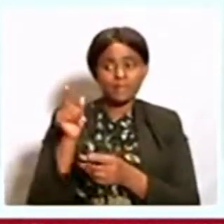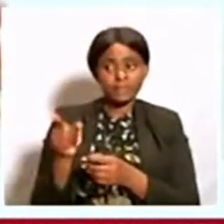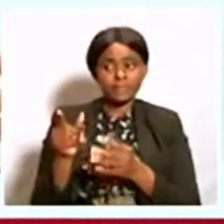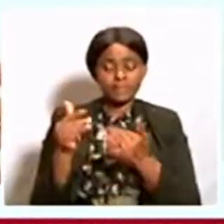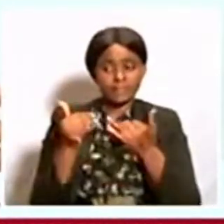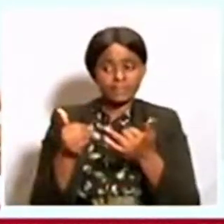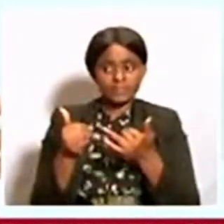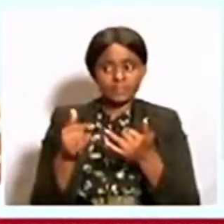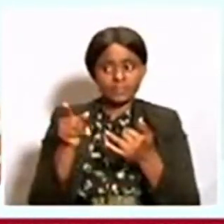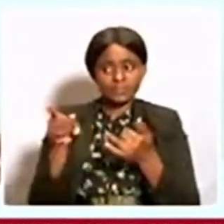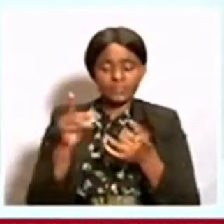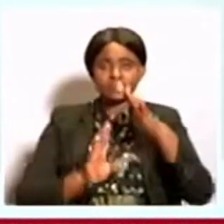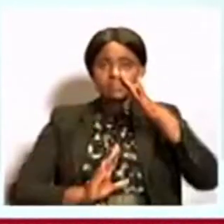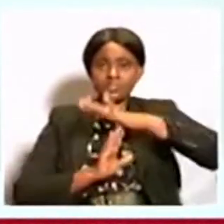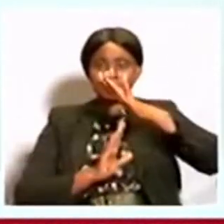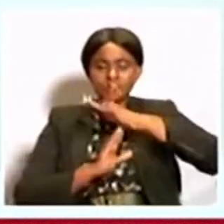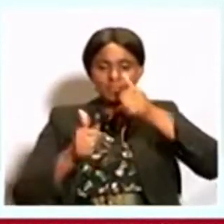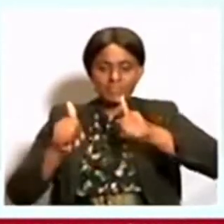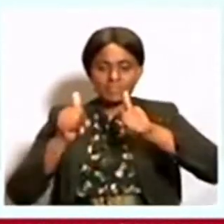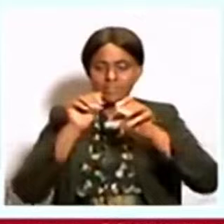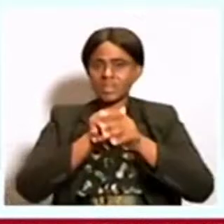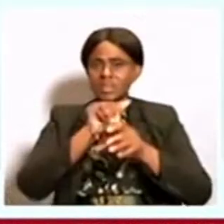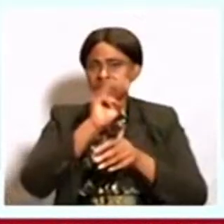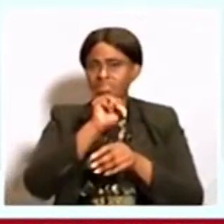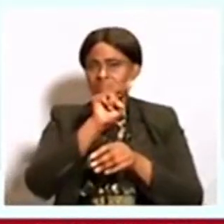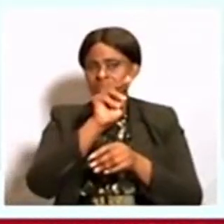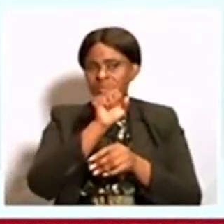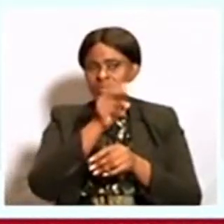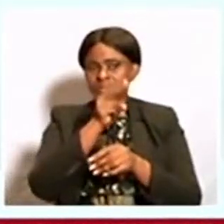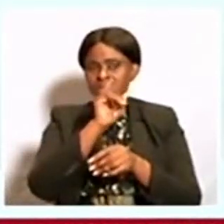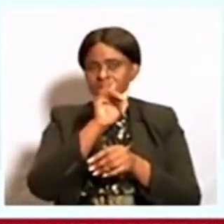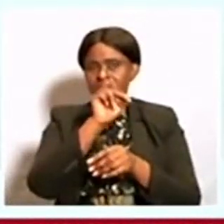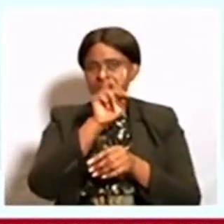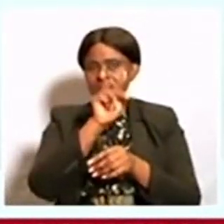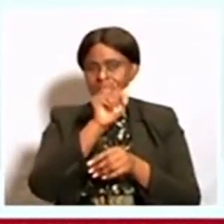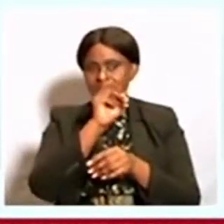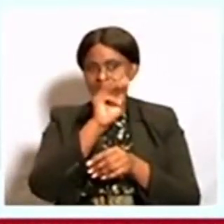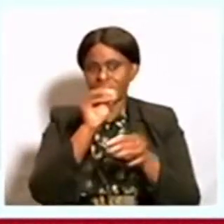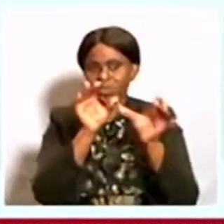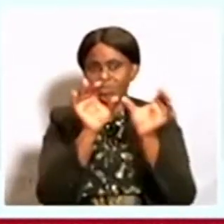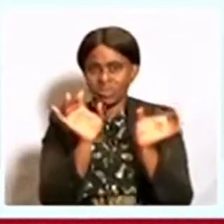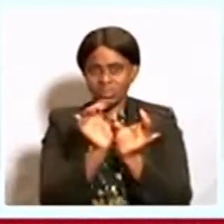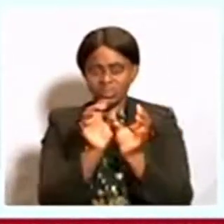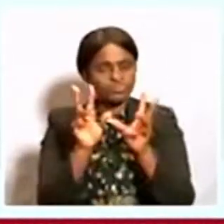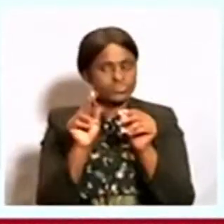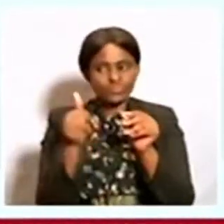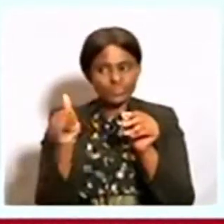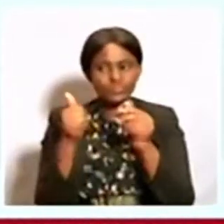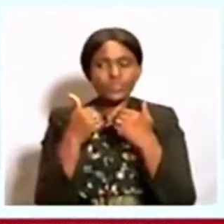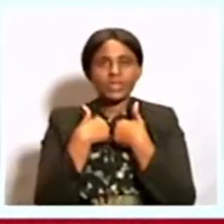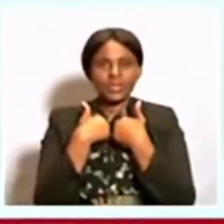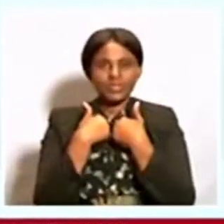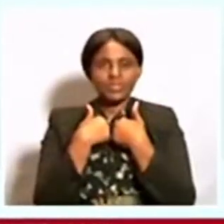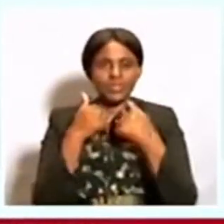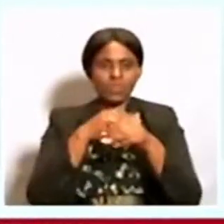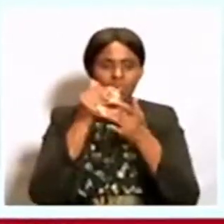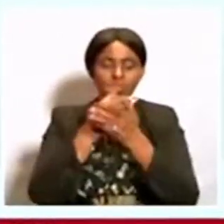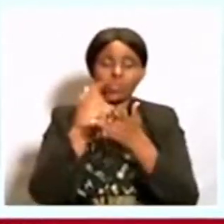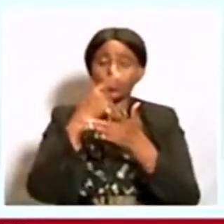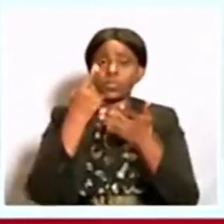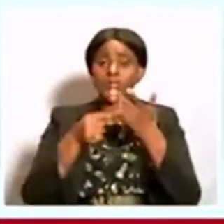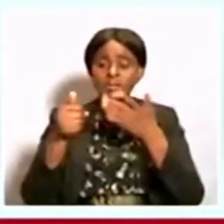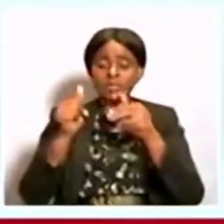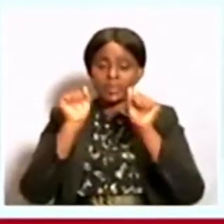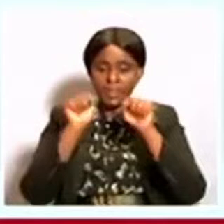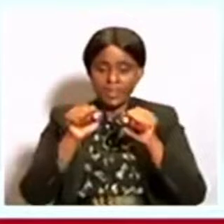you will not limit yourself to the Mushindamo district or Mushindamo constituency, as long as we will have those that are able